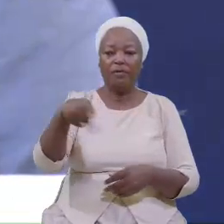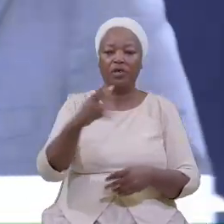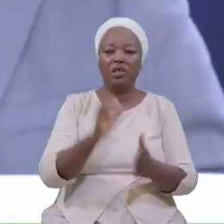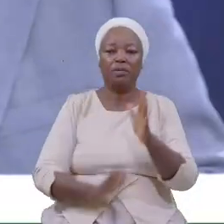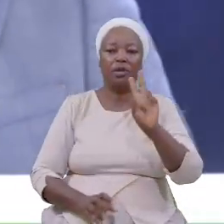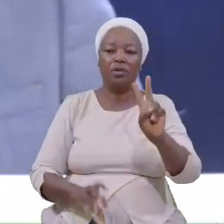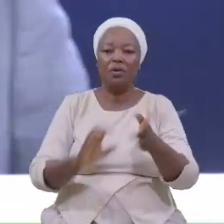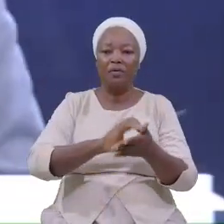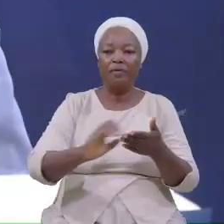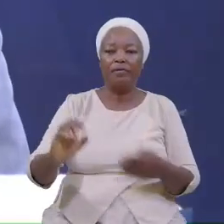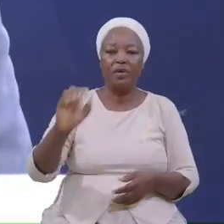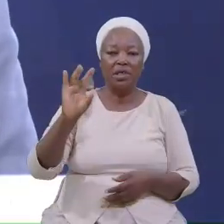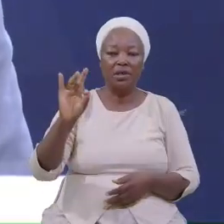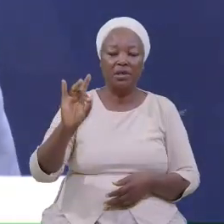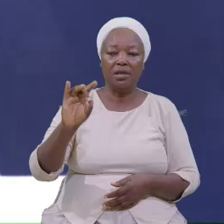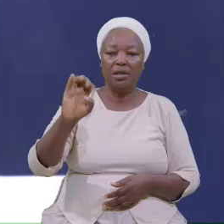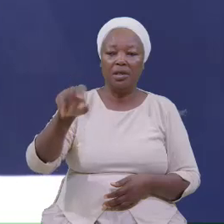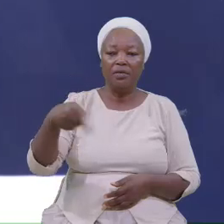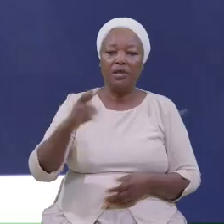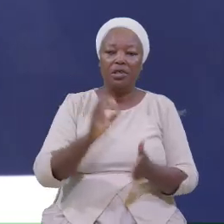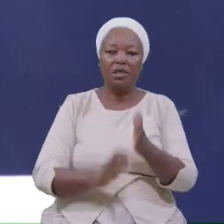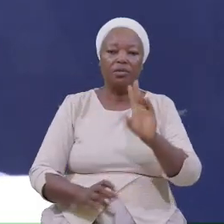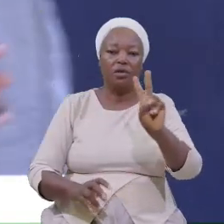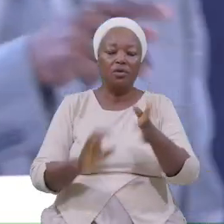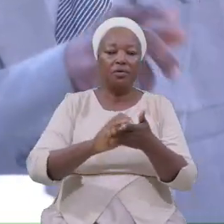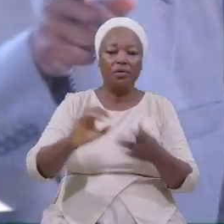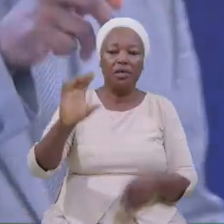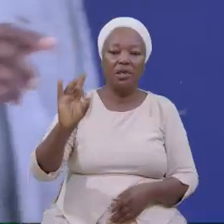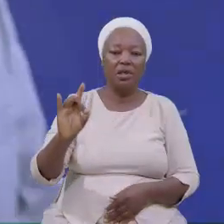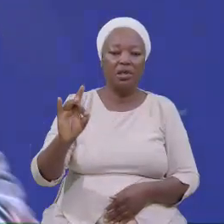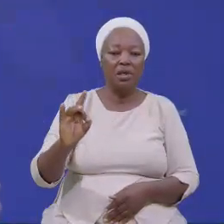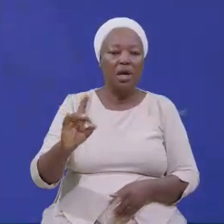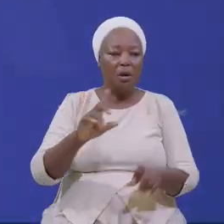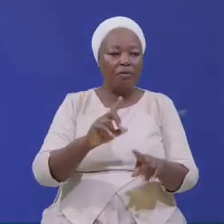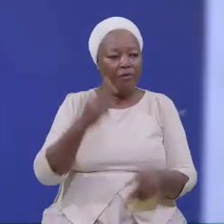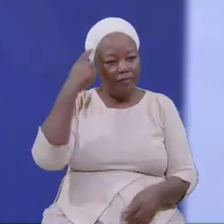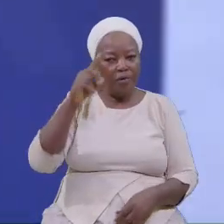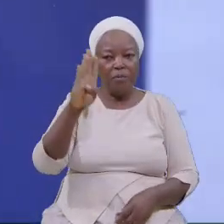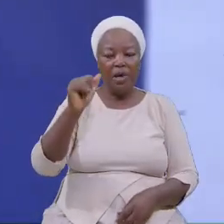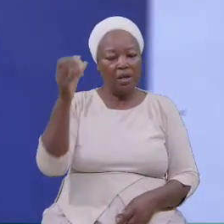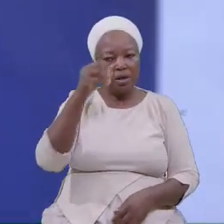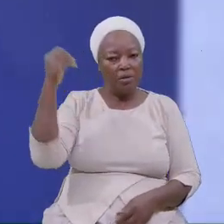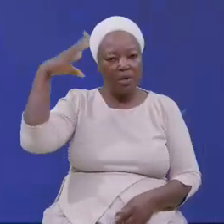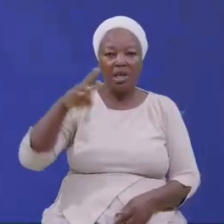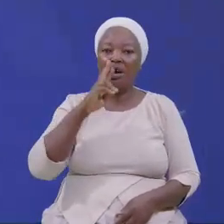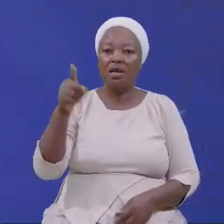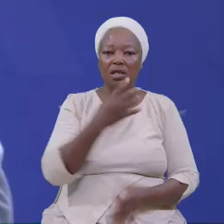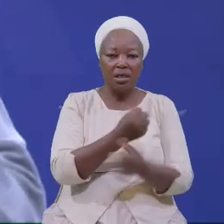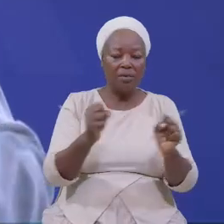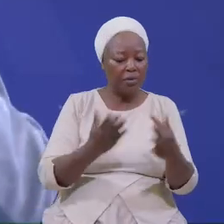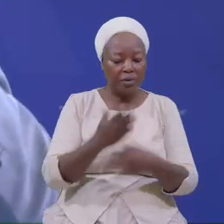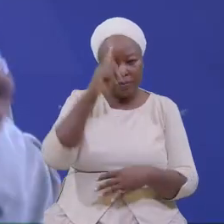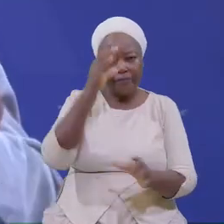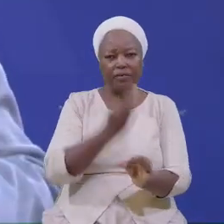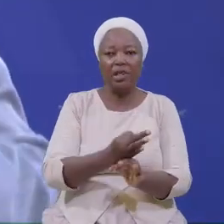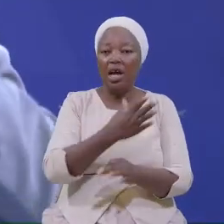we're reading from verse 8. For by grace are you saved through faith,